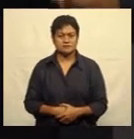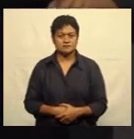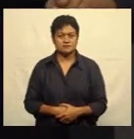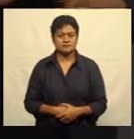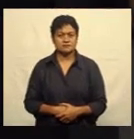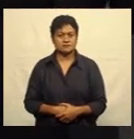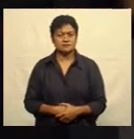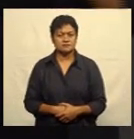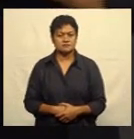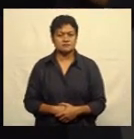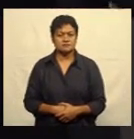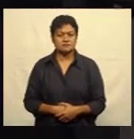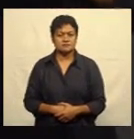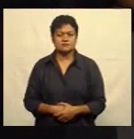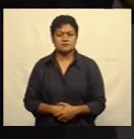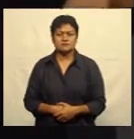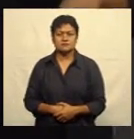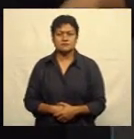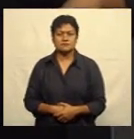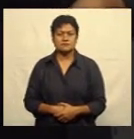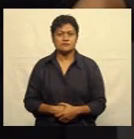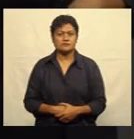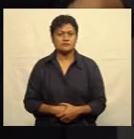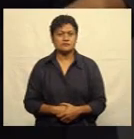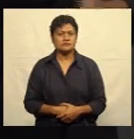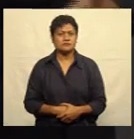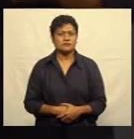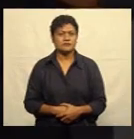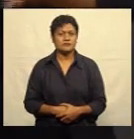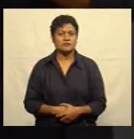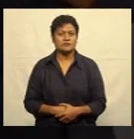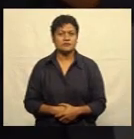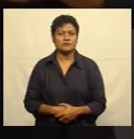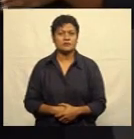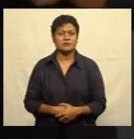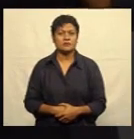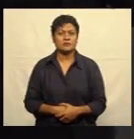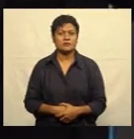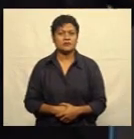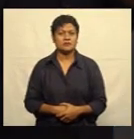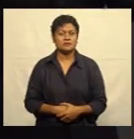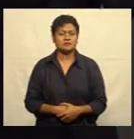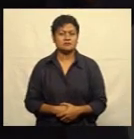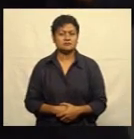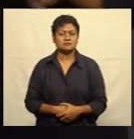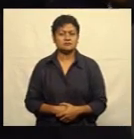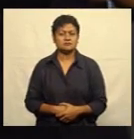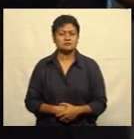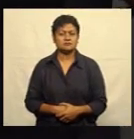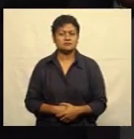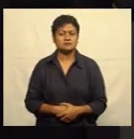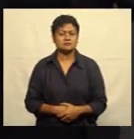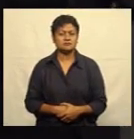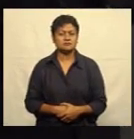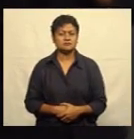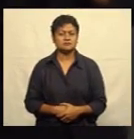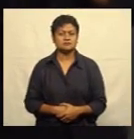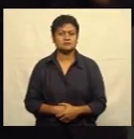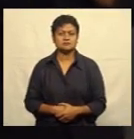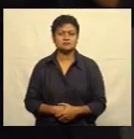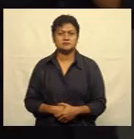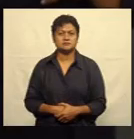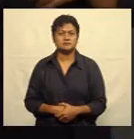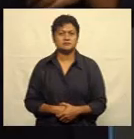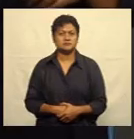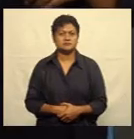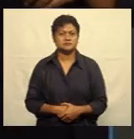number. You just keep on looking, keep on looking, keep on looking, until you get no more new cases for a prolonged period of time. Then you know, okay, I've